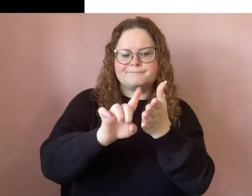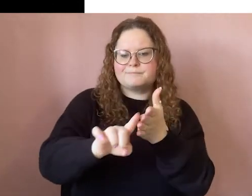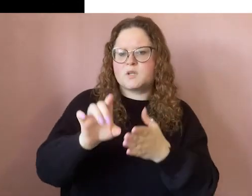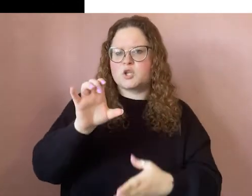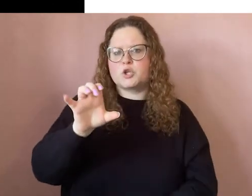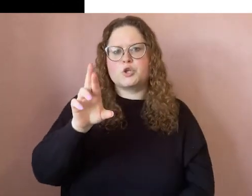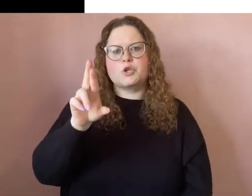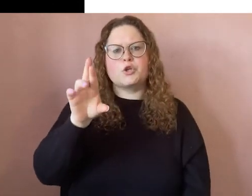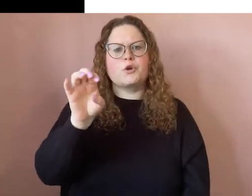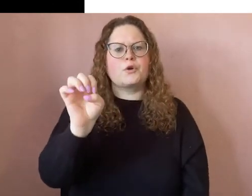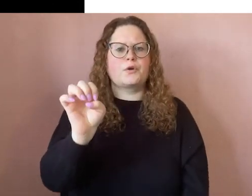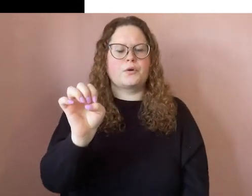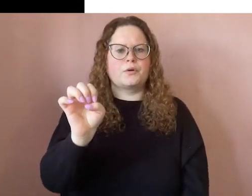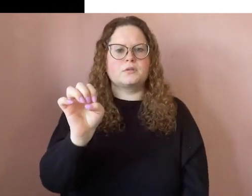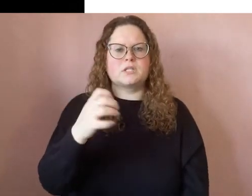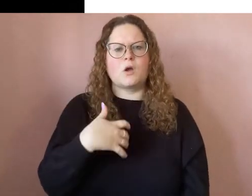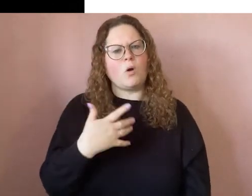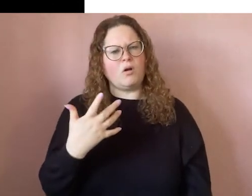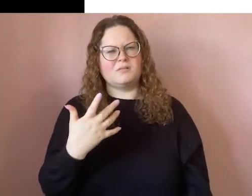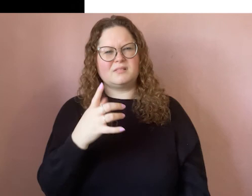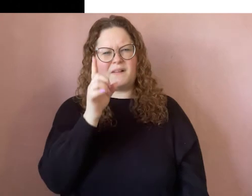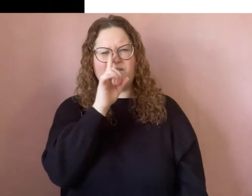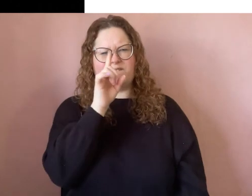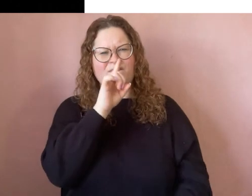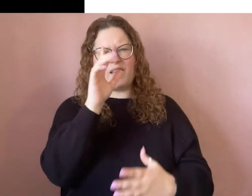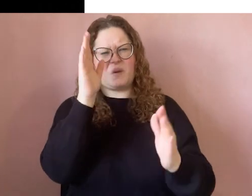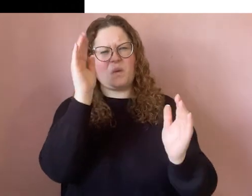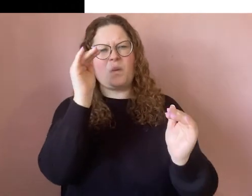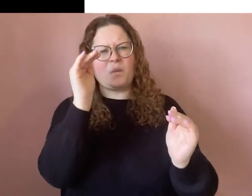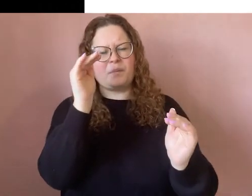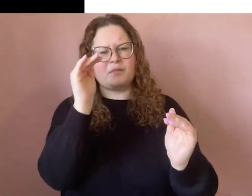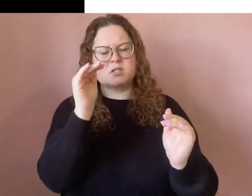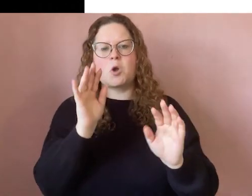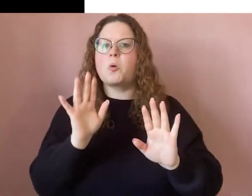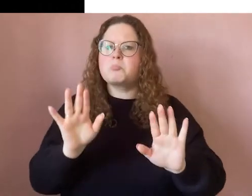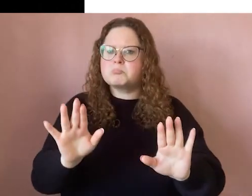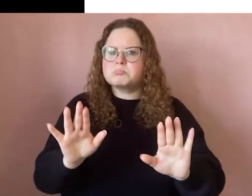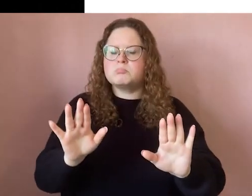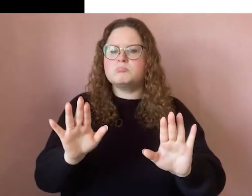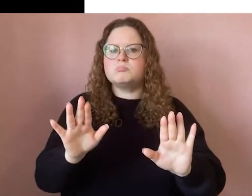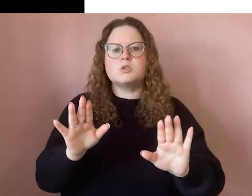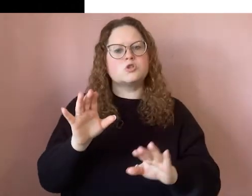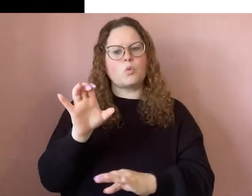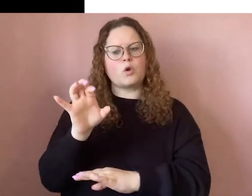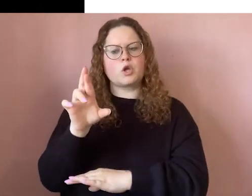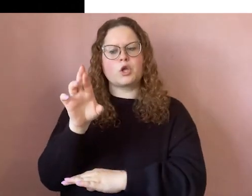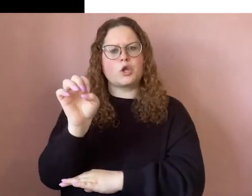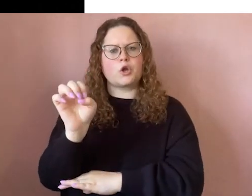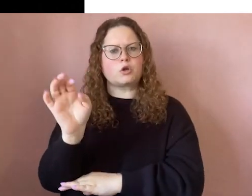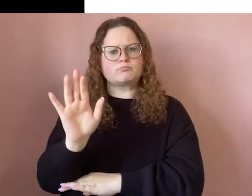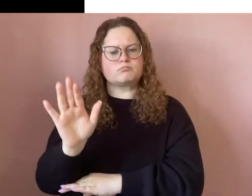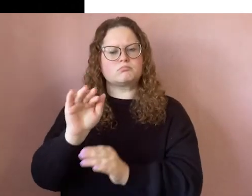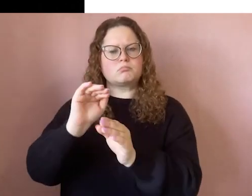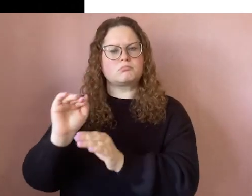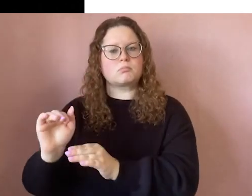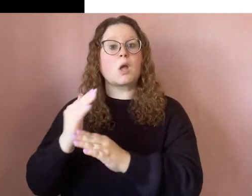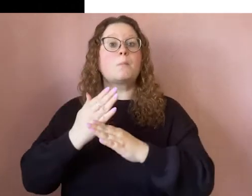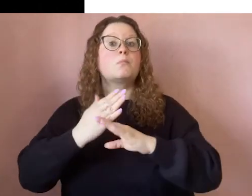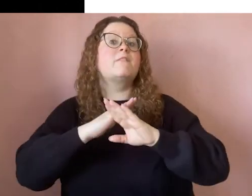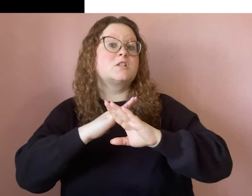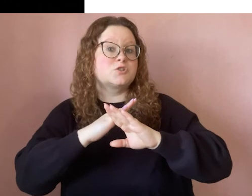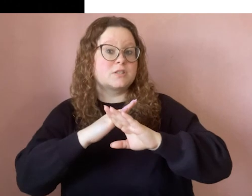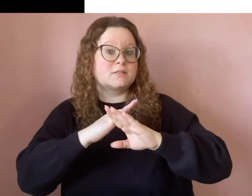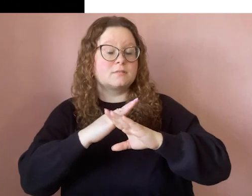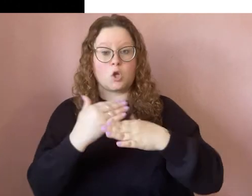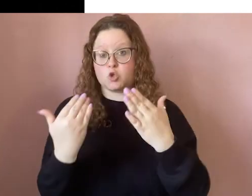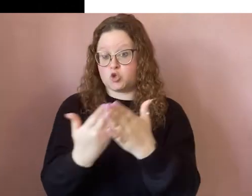of mental health? That's going to be your next project before I let you go. Sure. And I've got a lot of really top